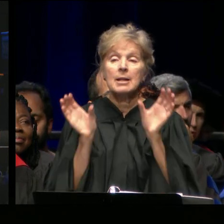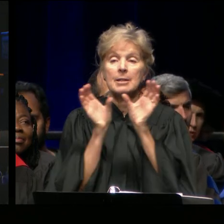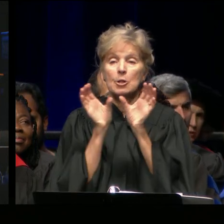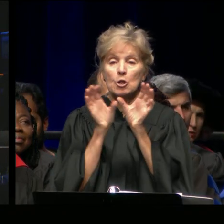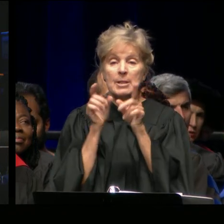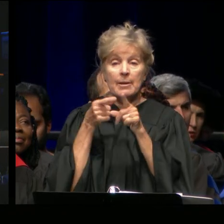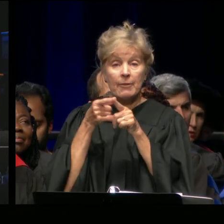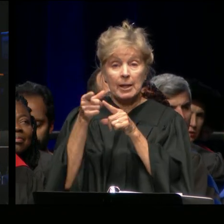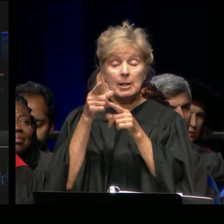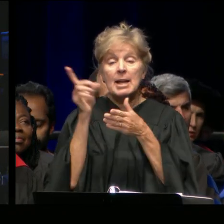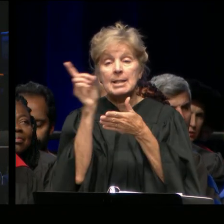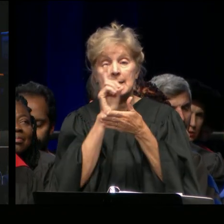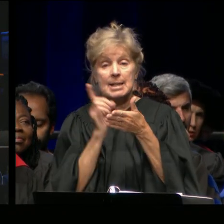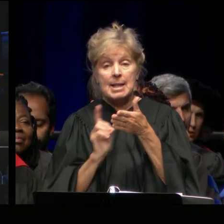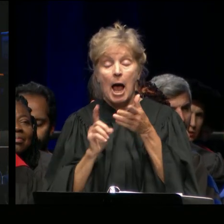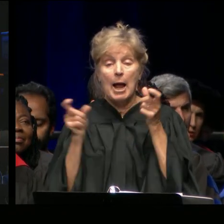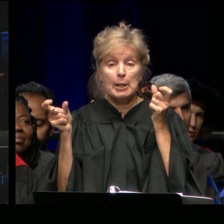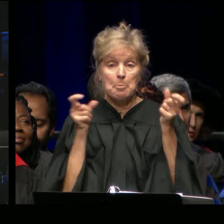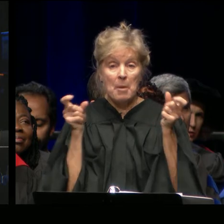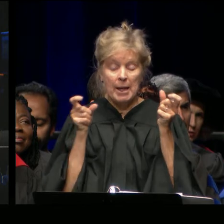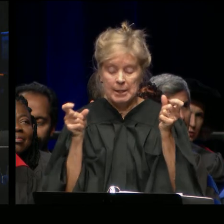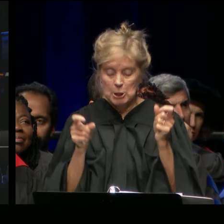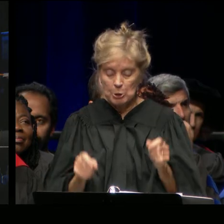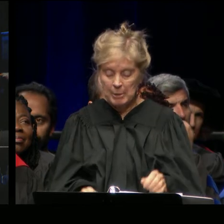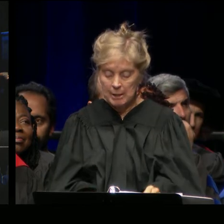Certificate in Design Management.